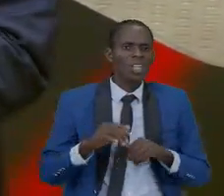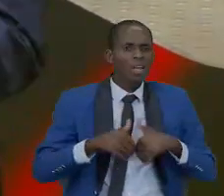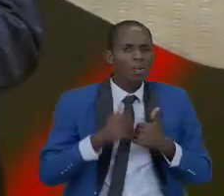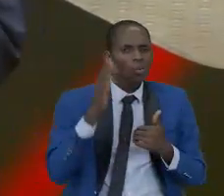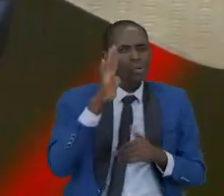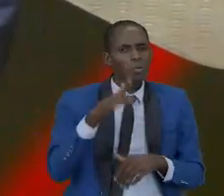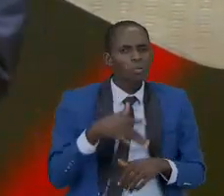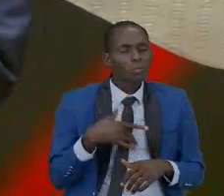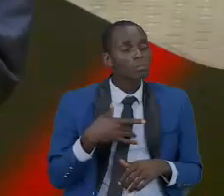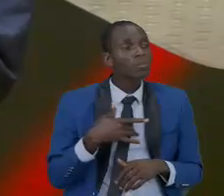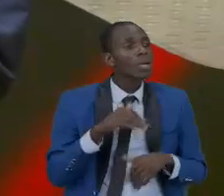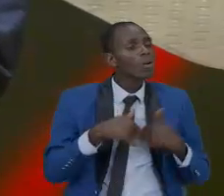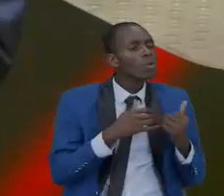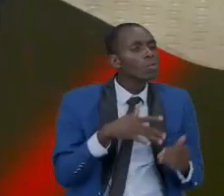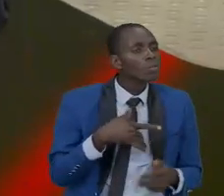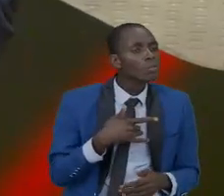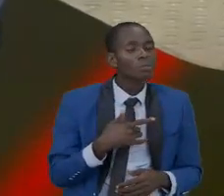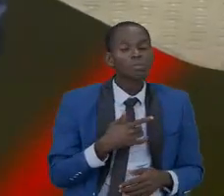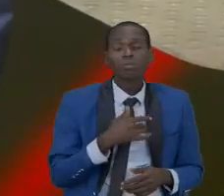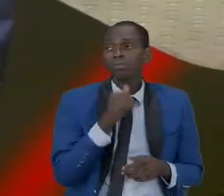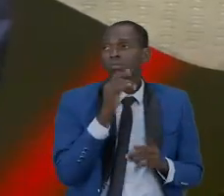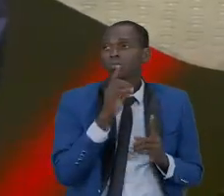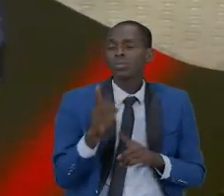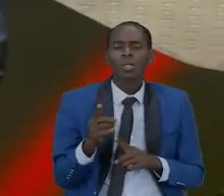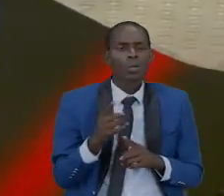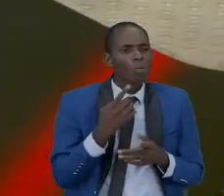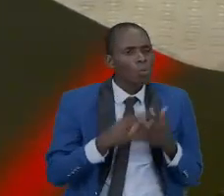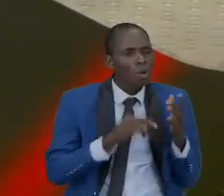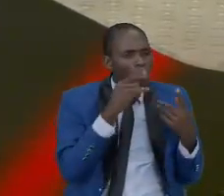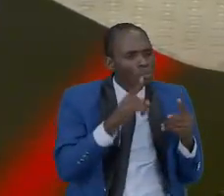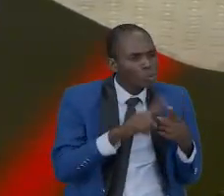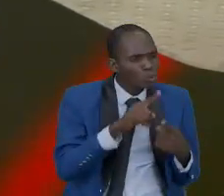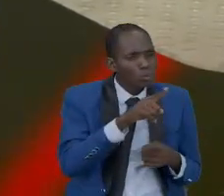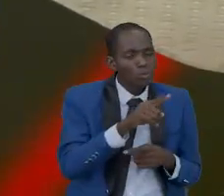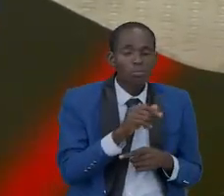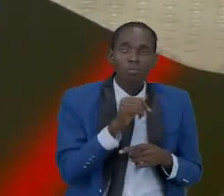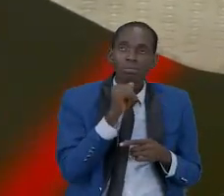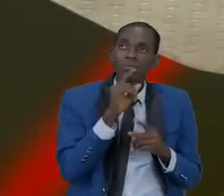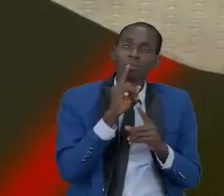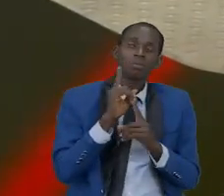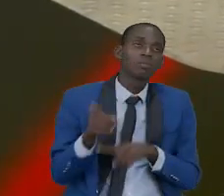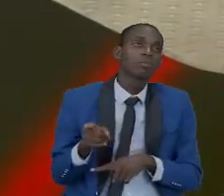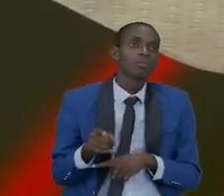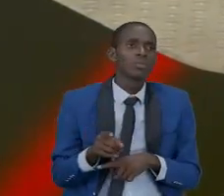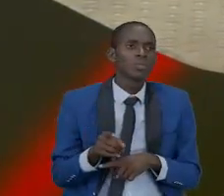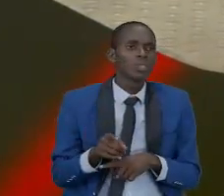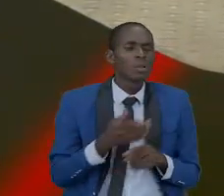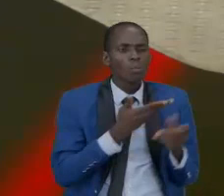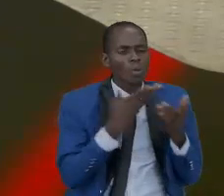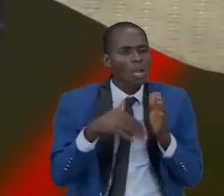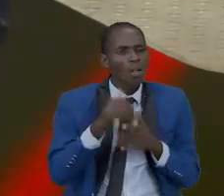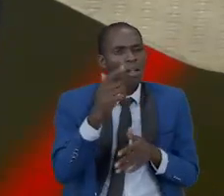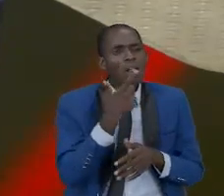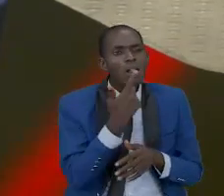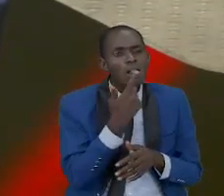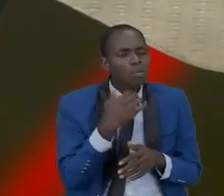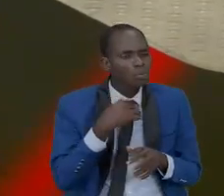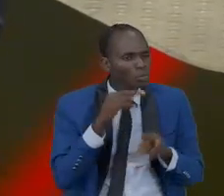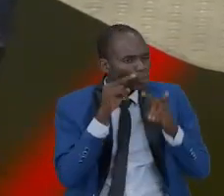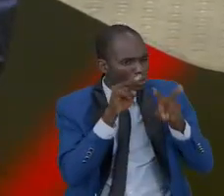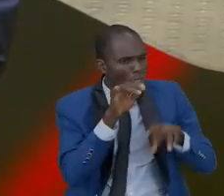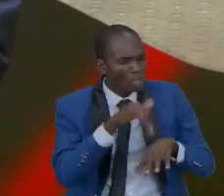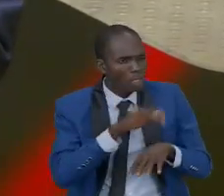no answer what are you going through no answer tongue let me see the condition